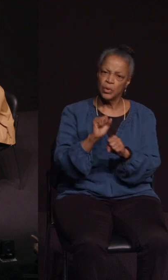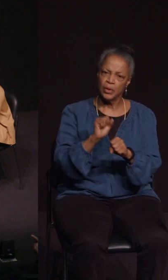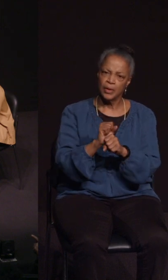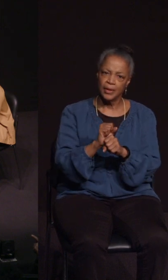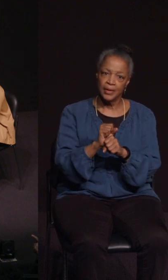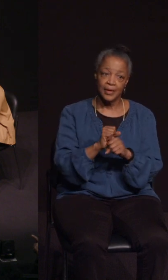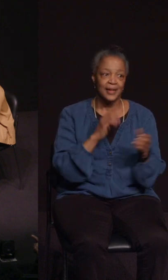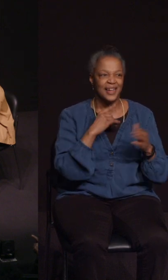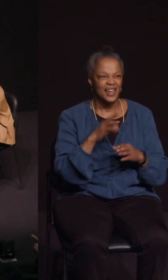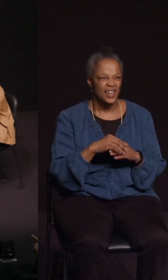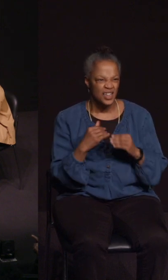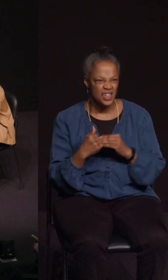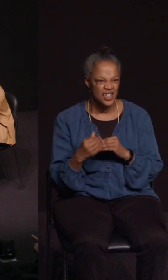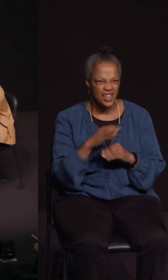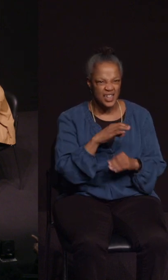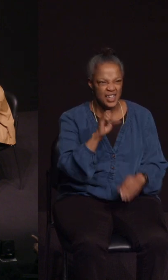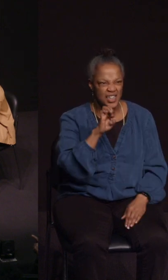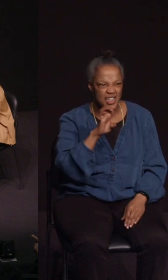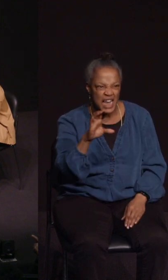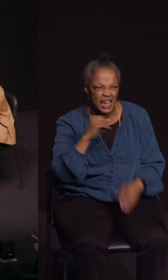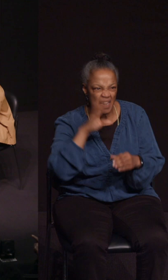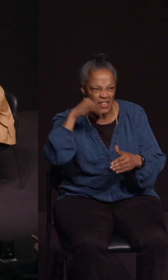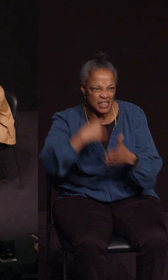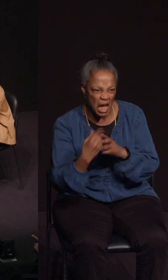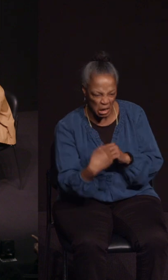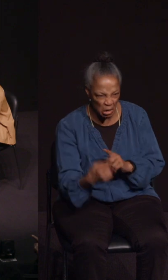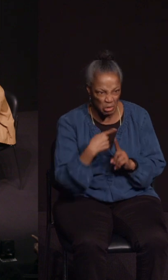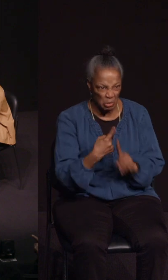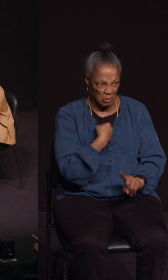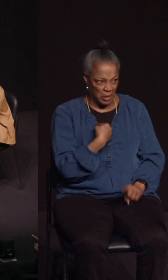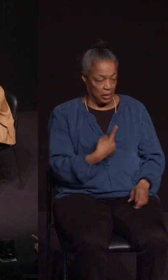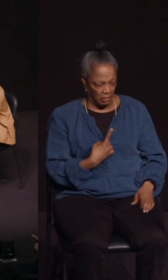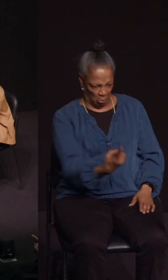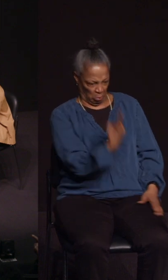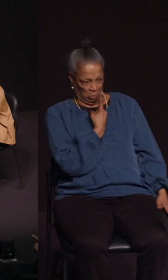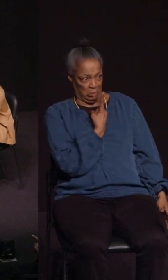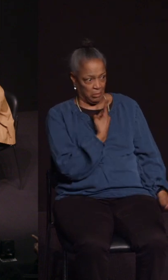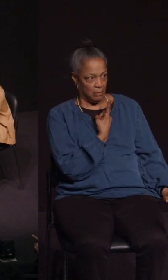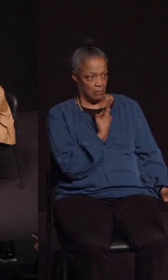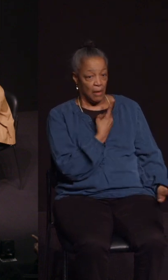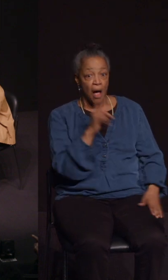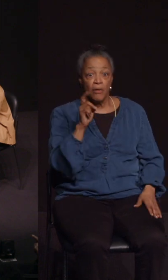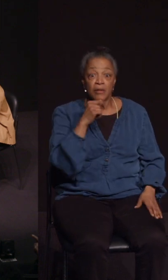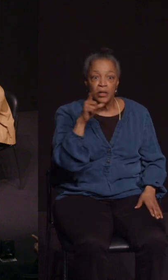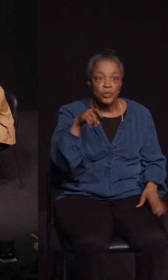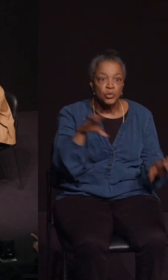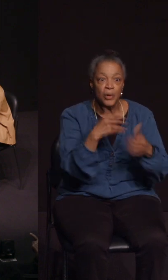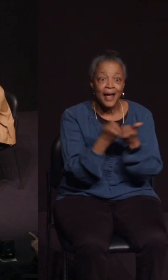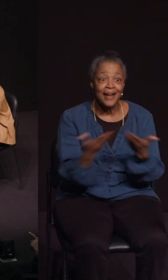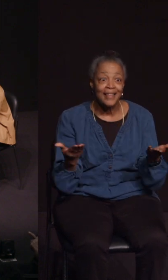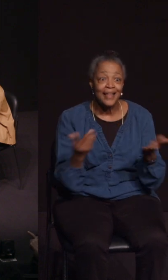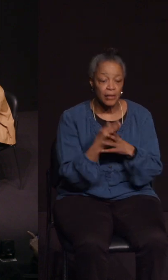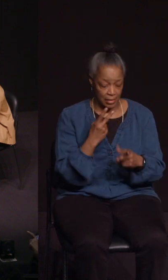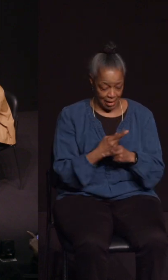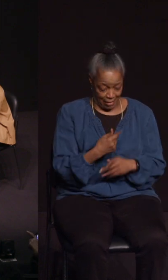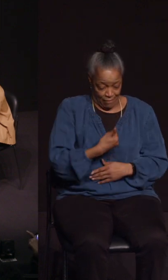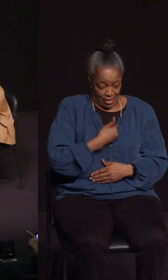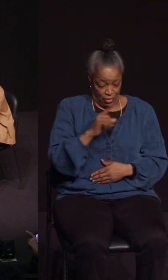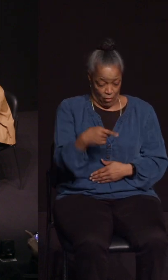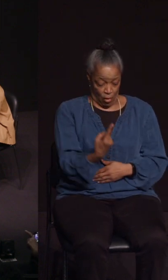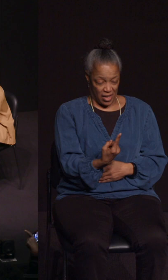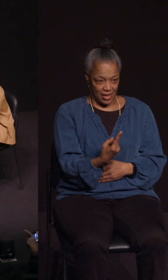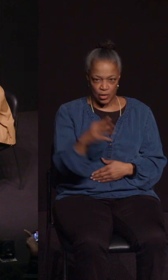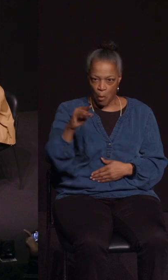his son on me. Because I was deemed to not do anything but just take care of myself.